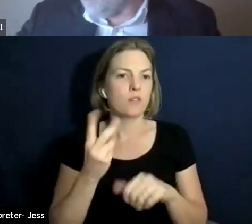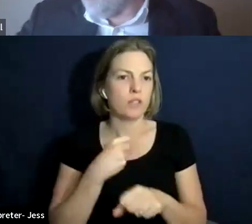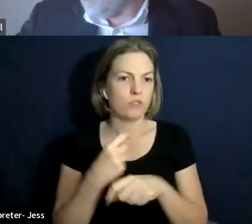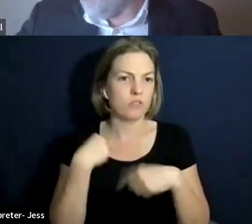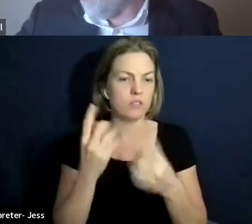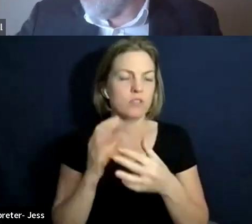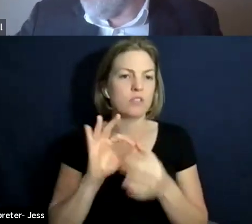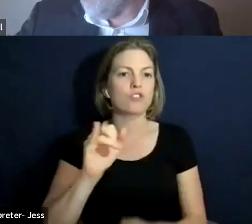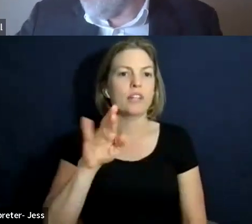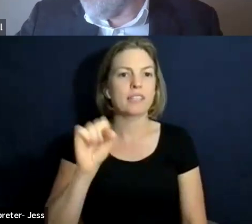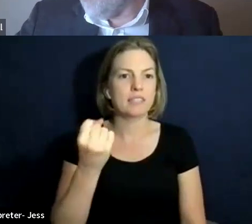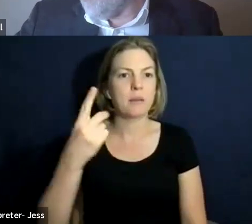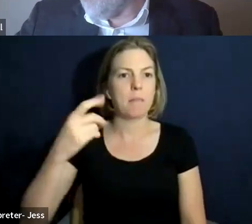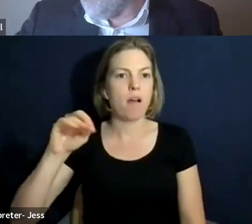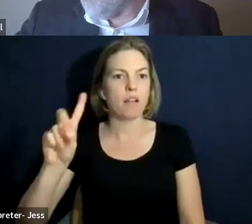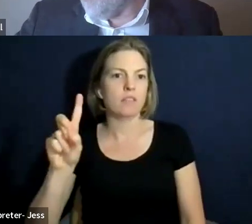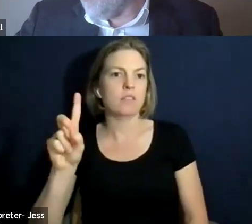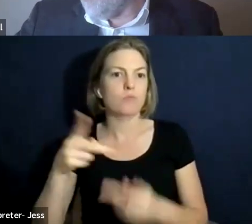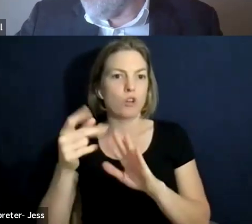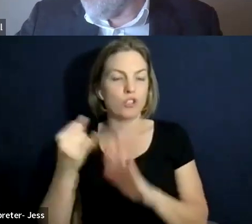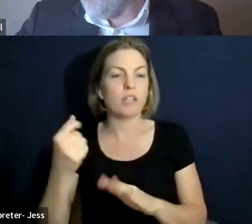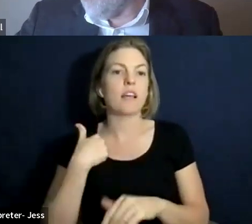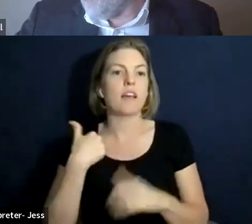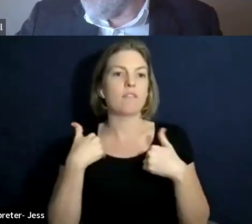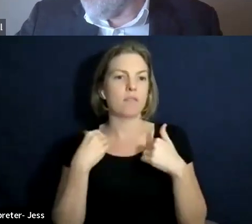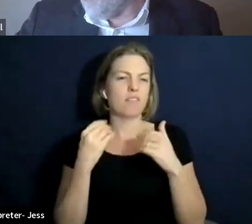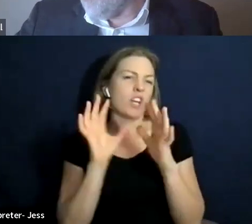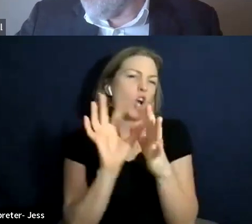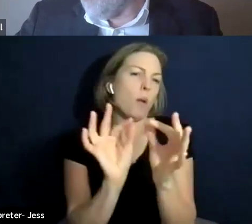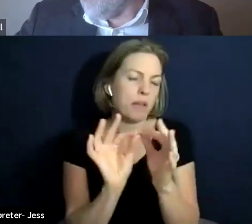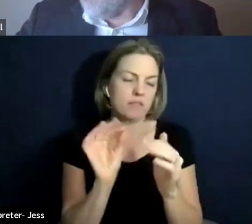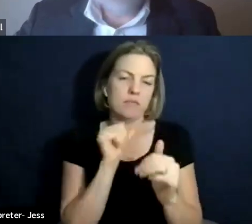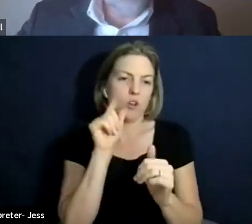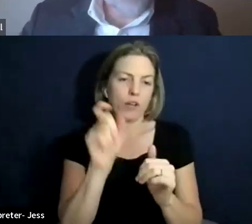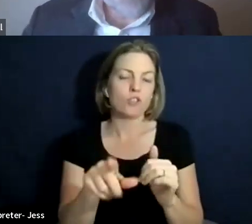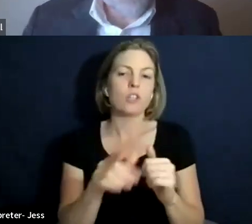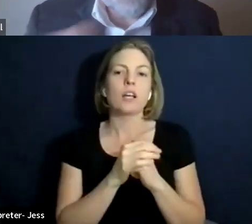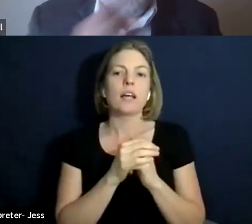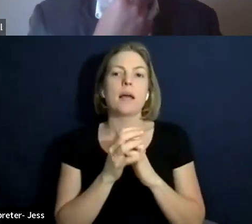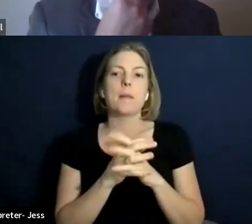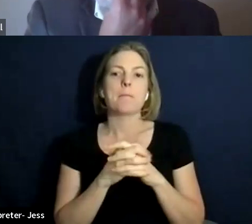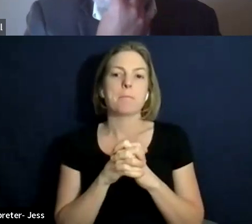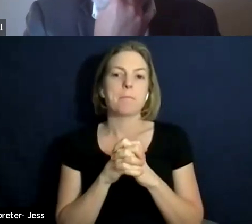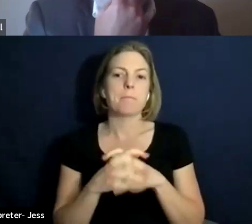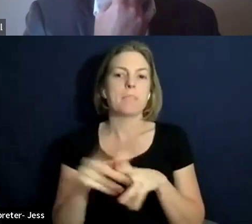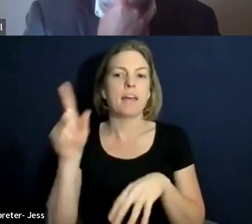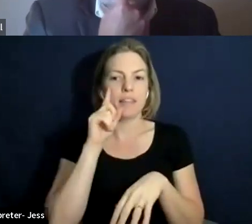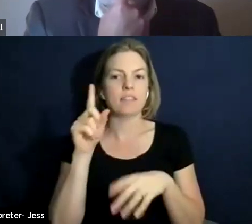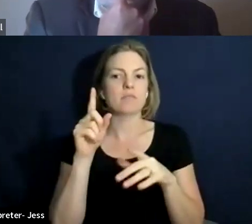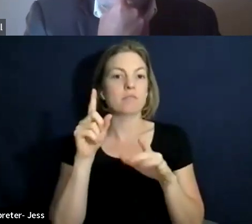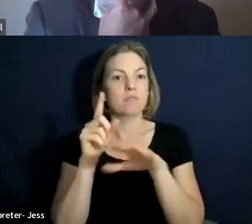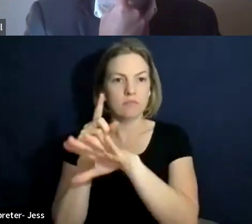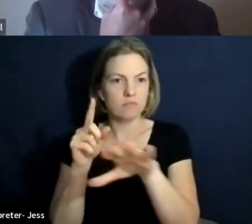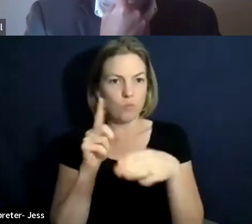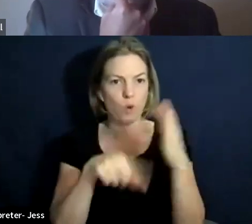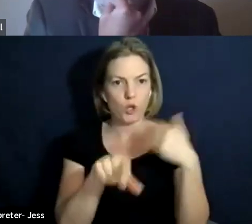Pond project. And I have more just a comment than a question at this point. I think, in addition to all you've heard